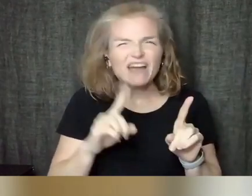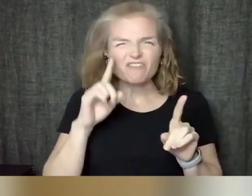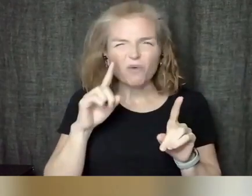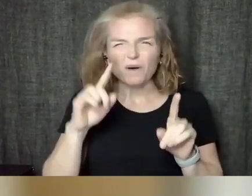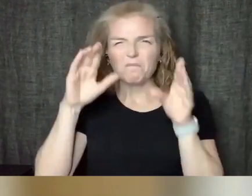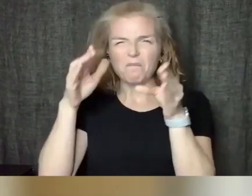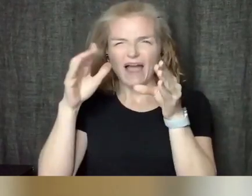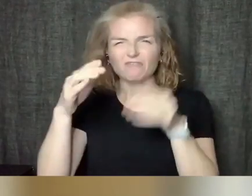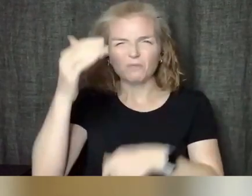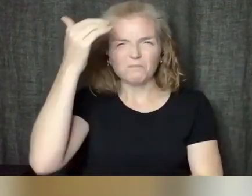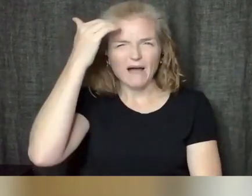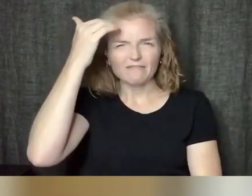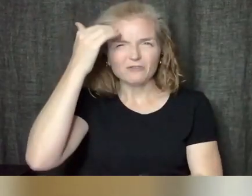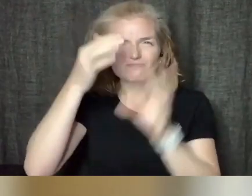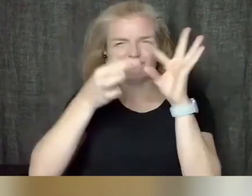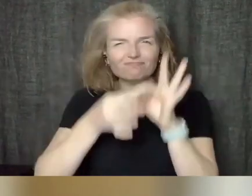simply let them go